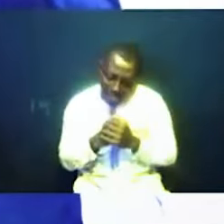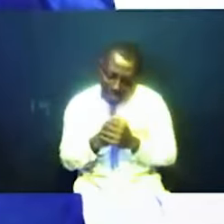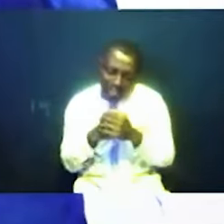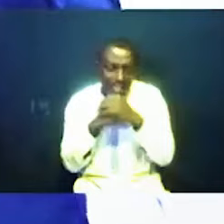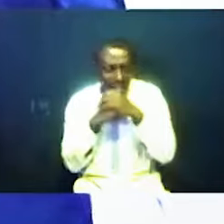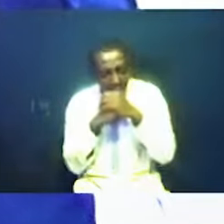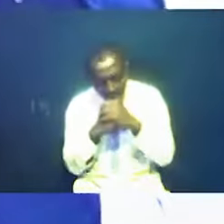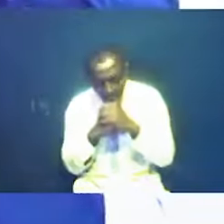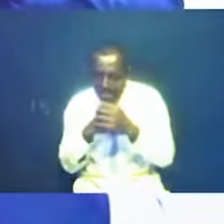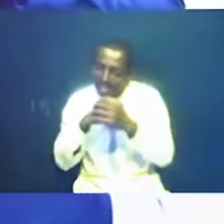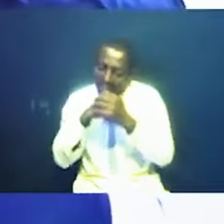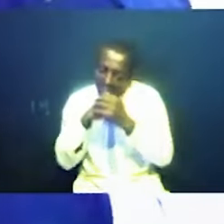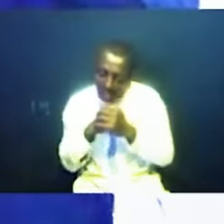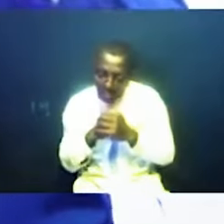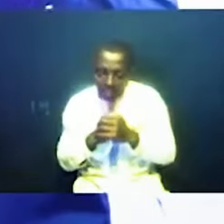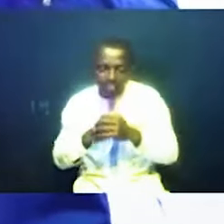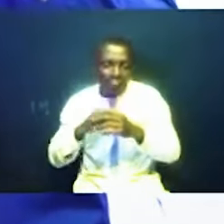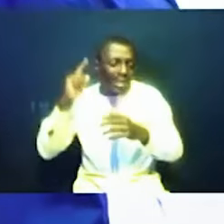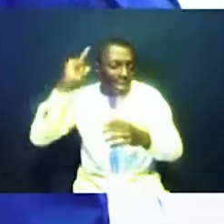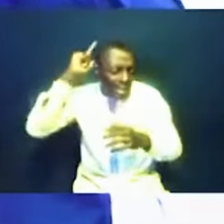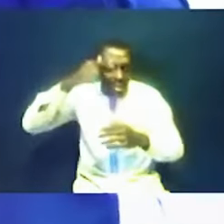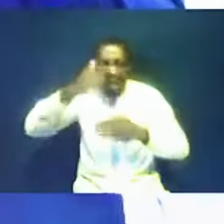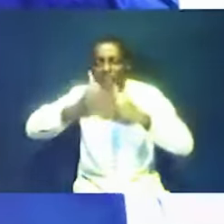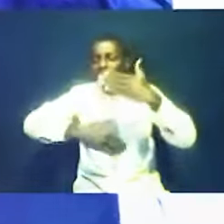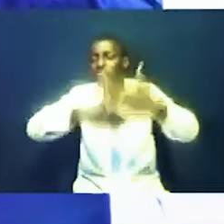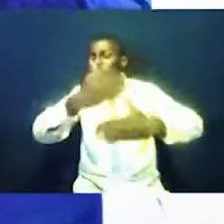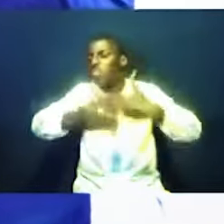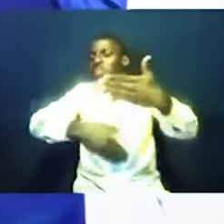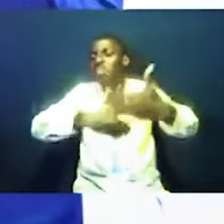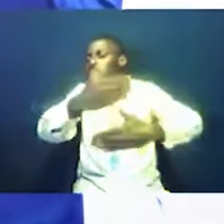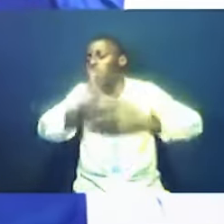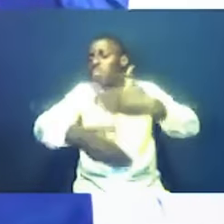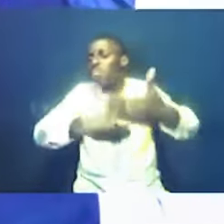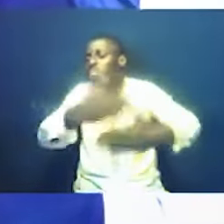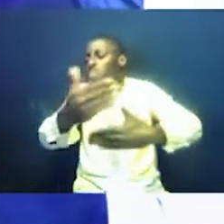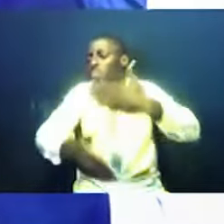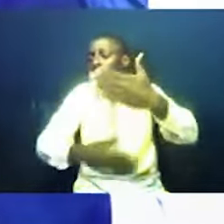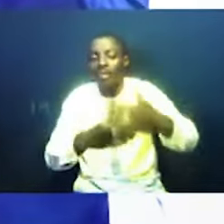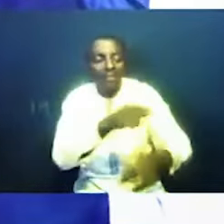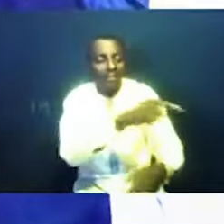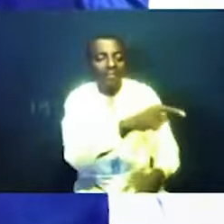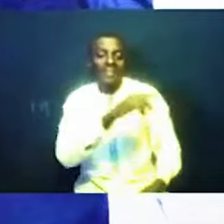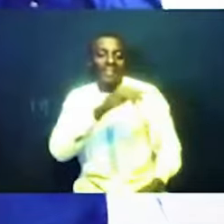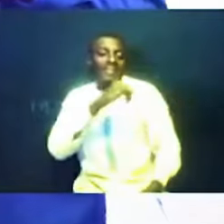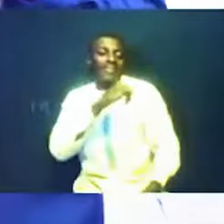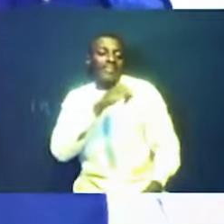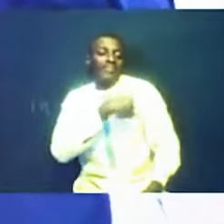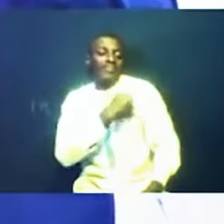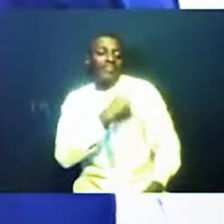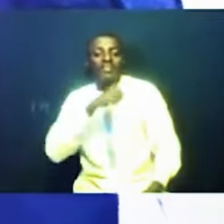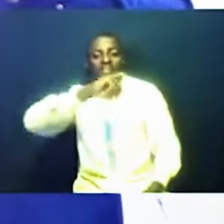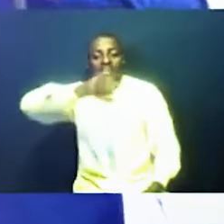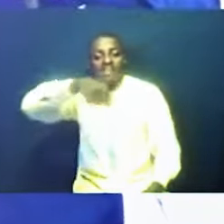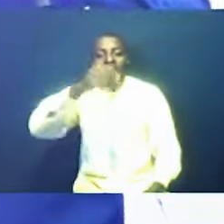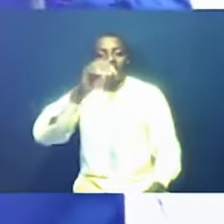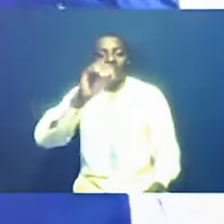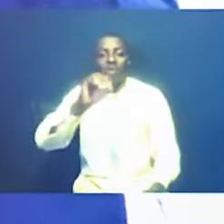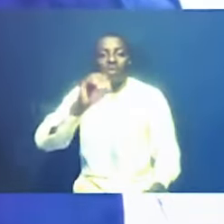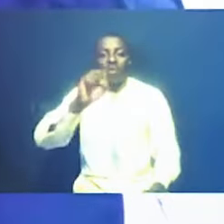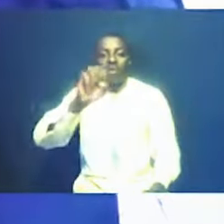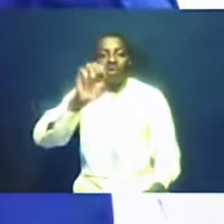they appeared before Joseph, and then they said, "One of us is no more."